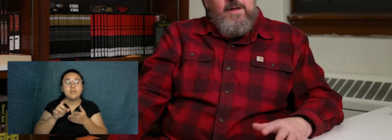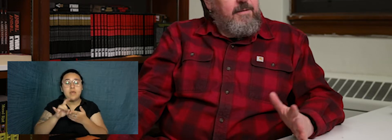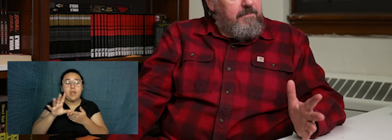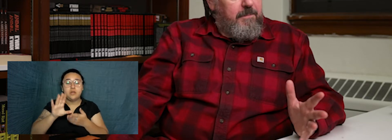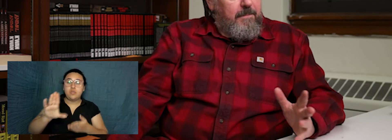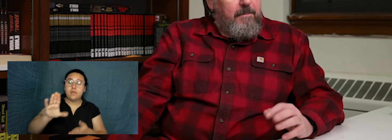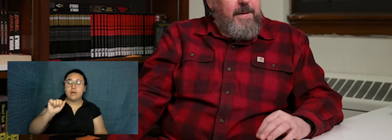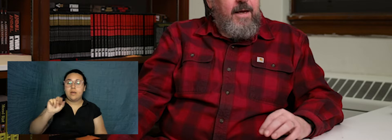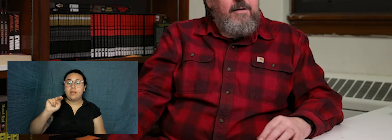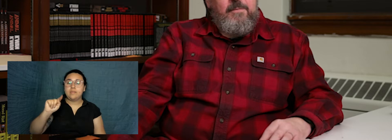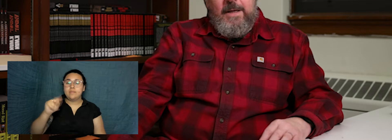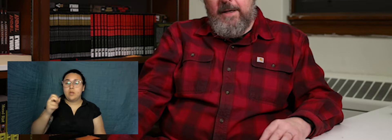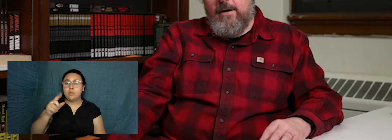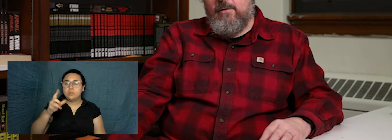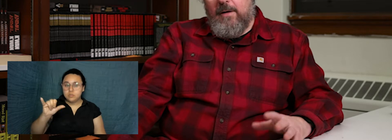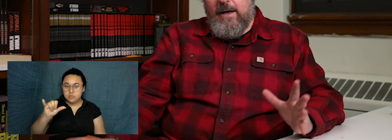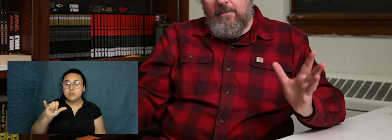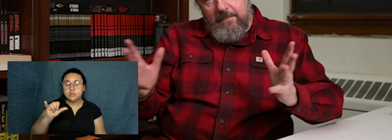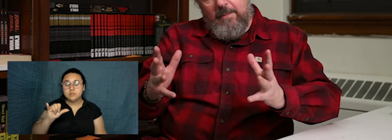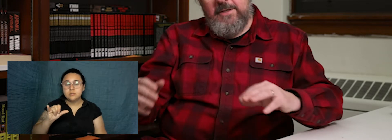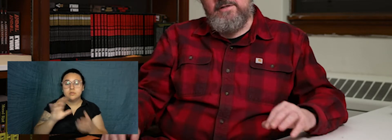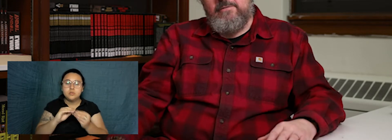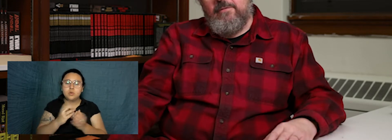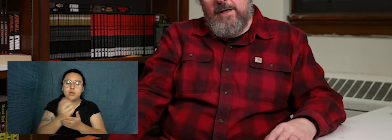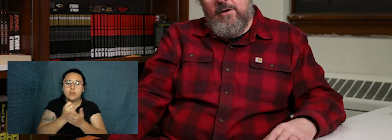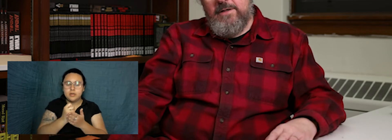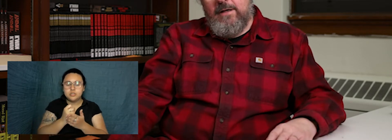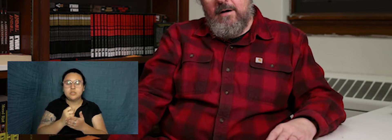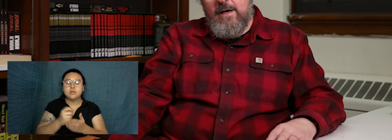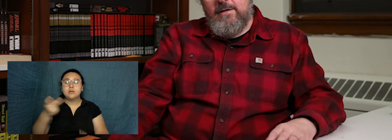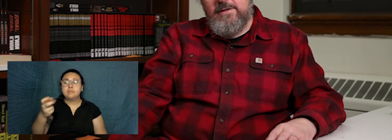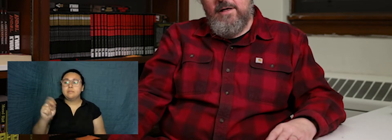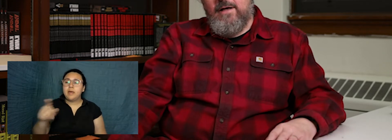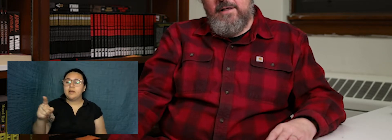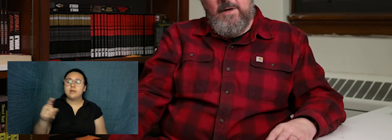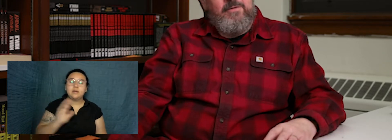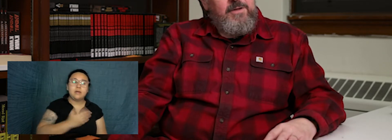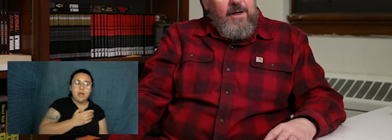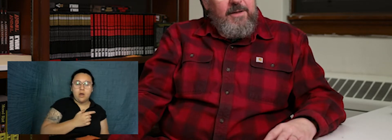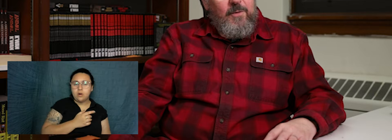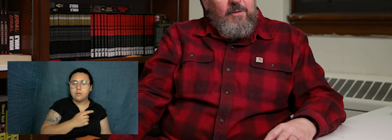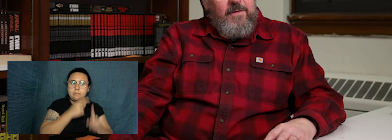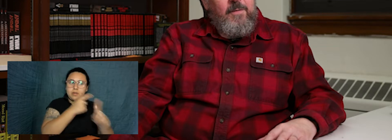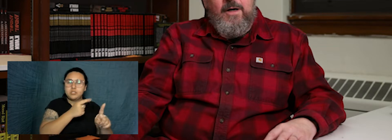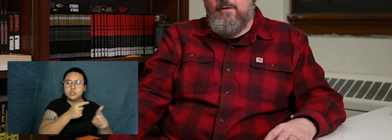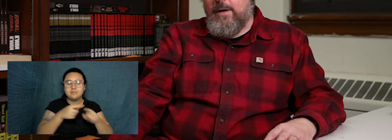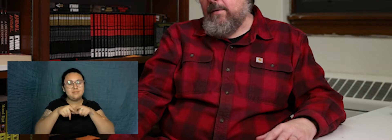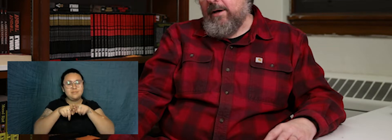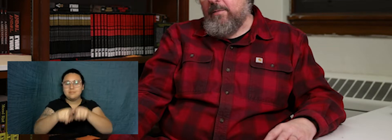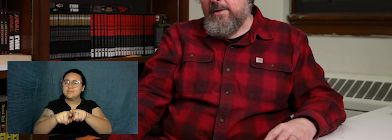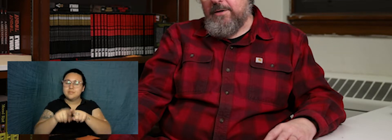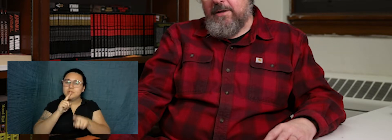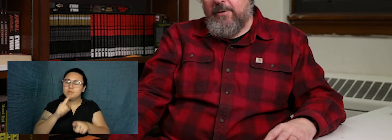I feel like Penn and BPL, our missions are really closely aligned. It's been a real delight to work with them, and